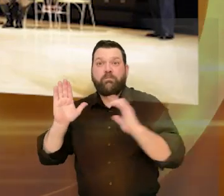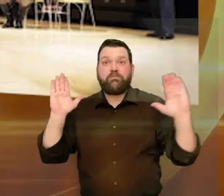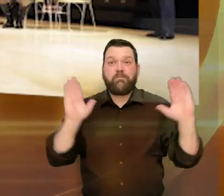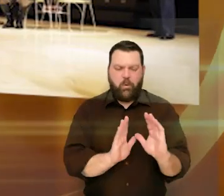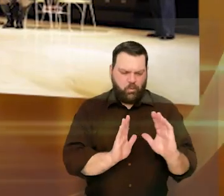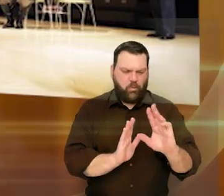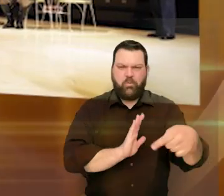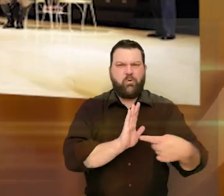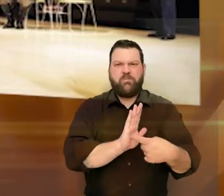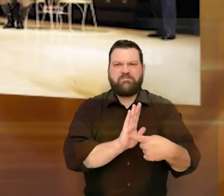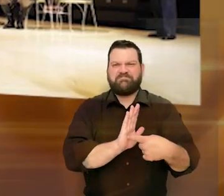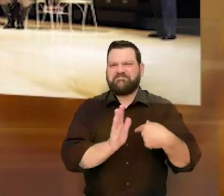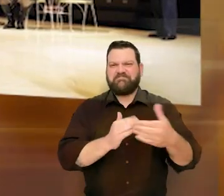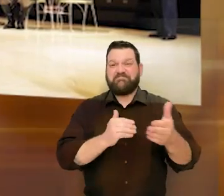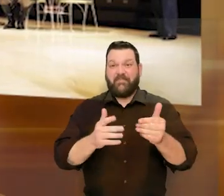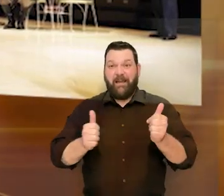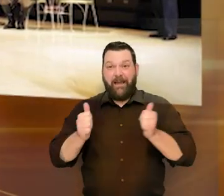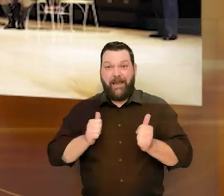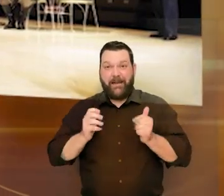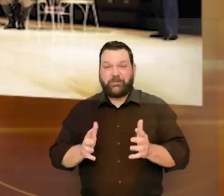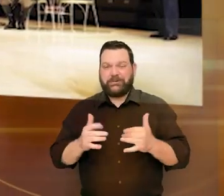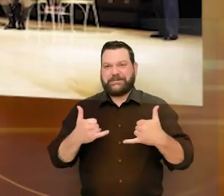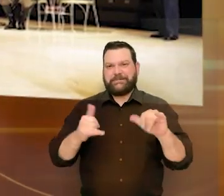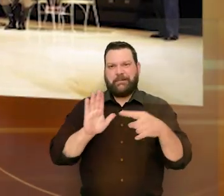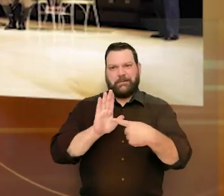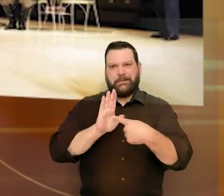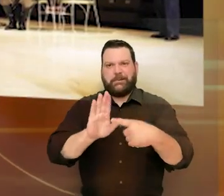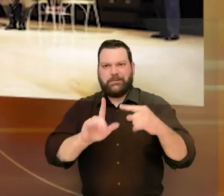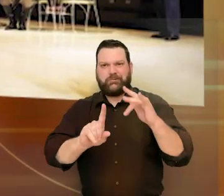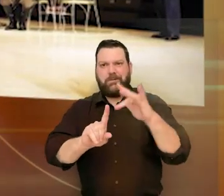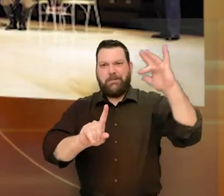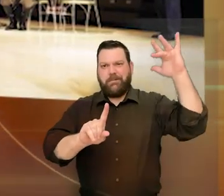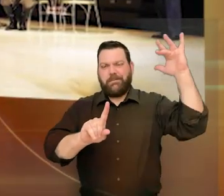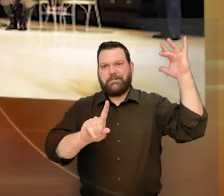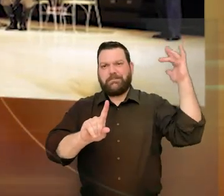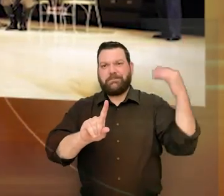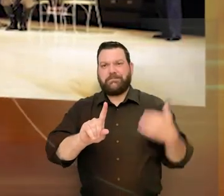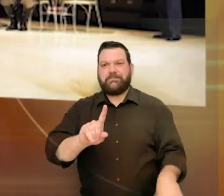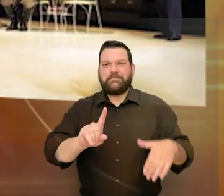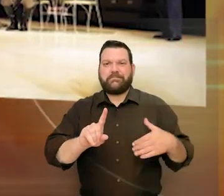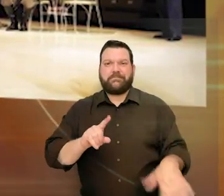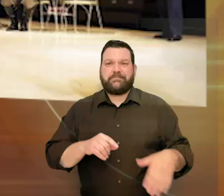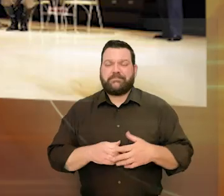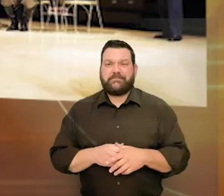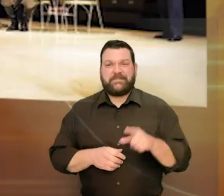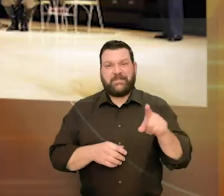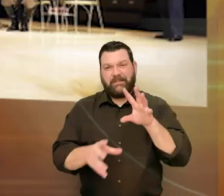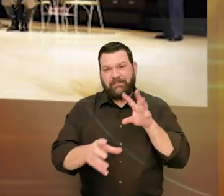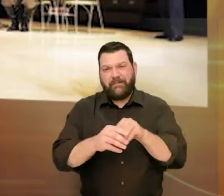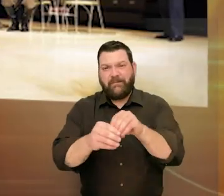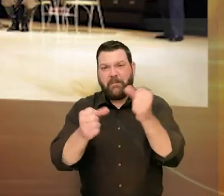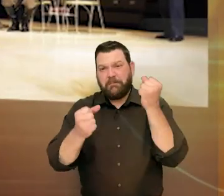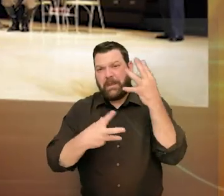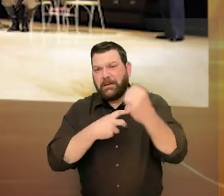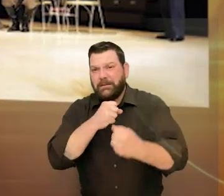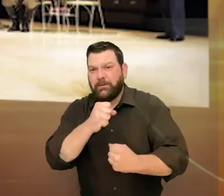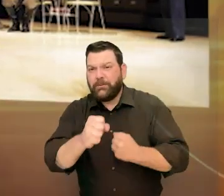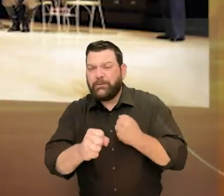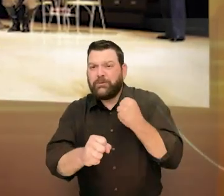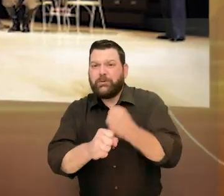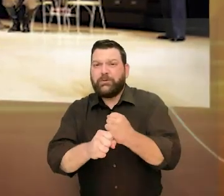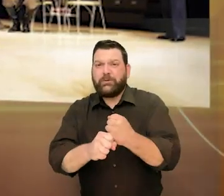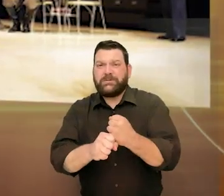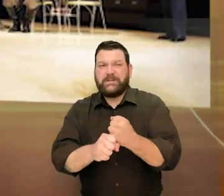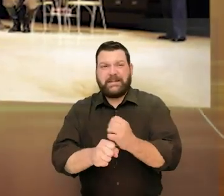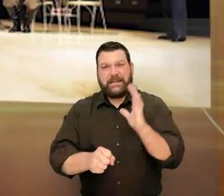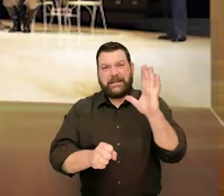Nothing, proved the adage that if you're a large enough actor, there are no such things as small parts. Of course, 16